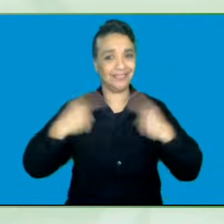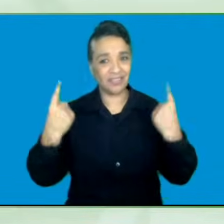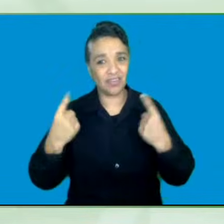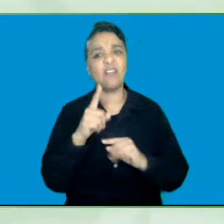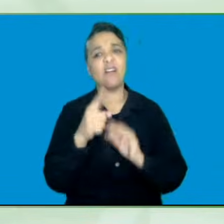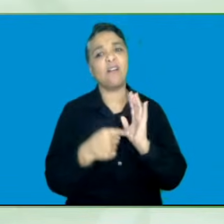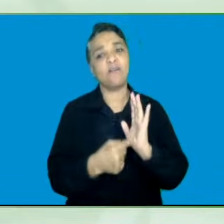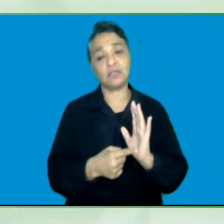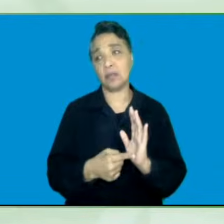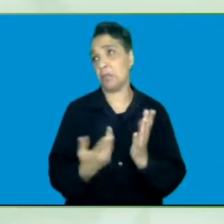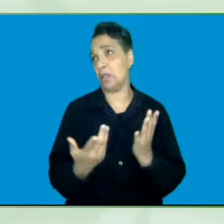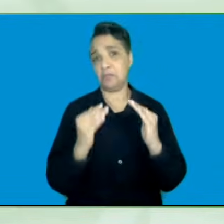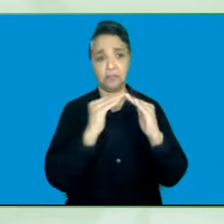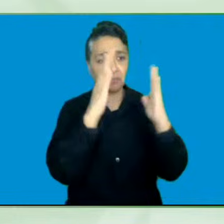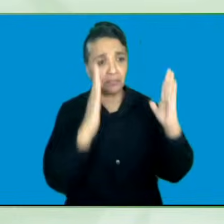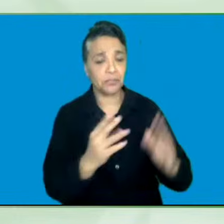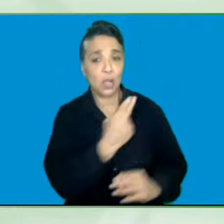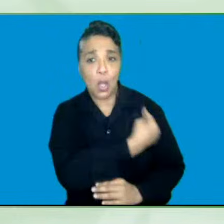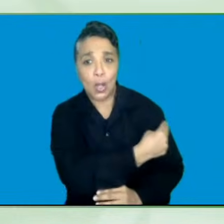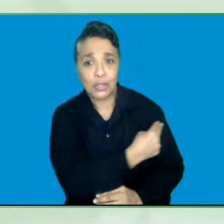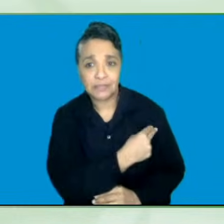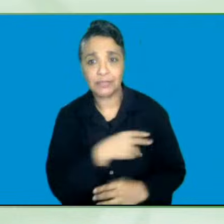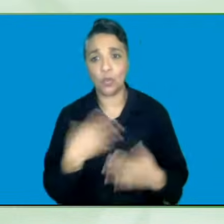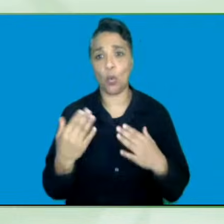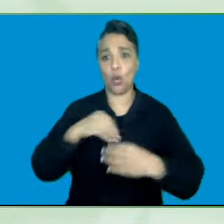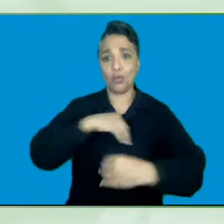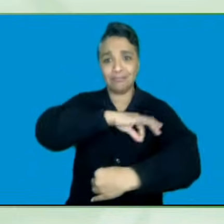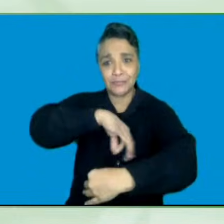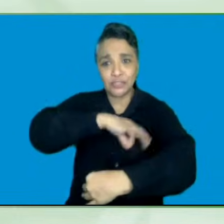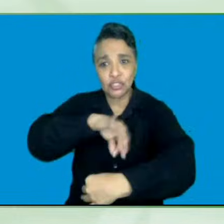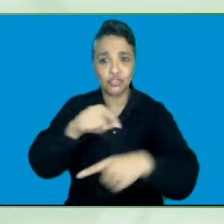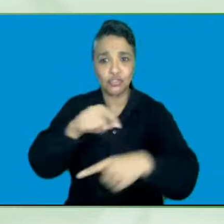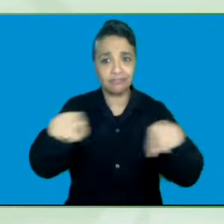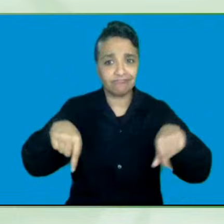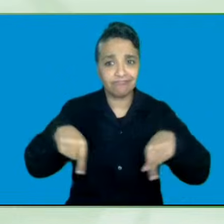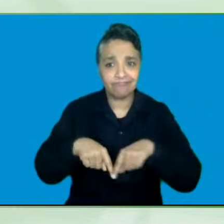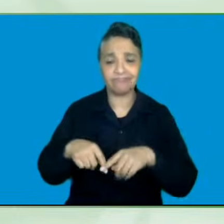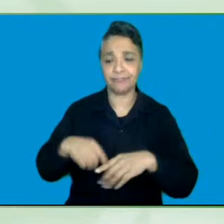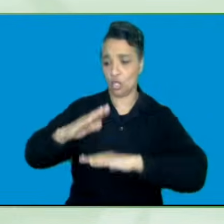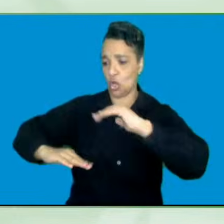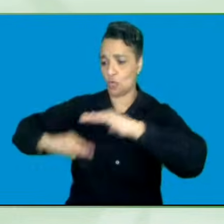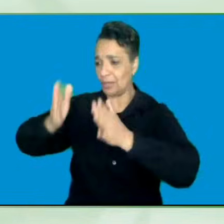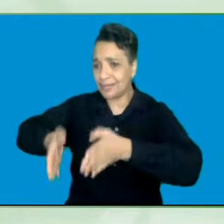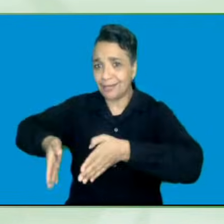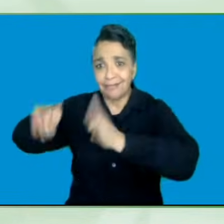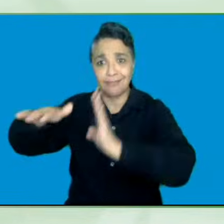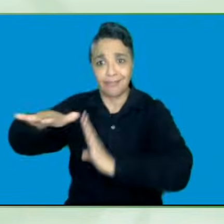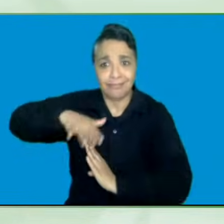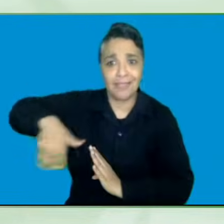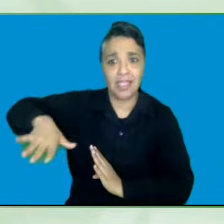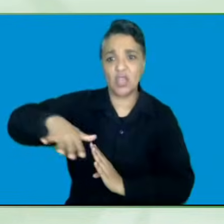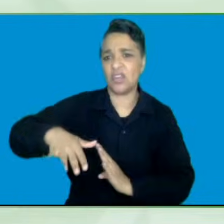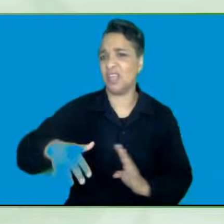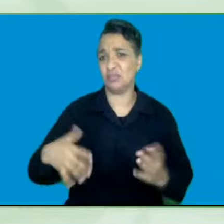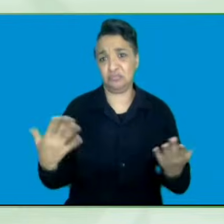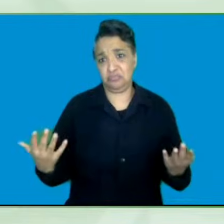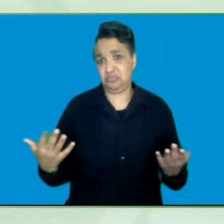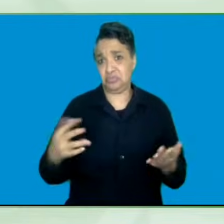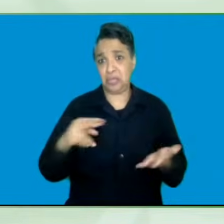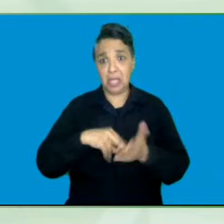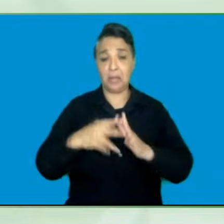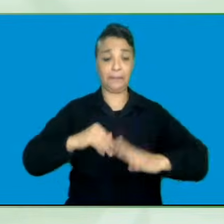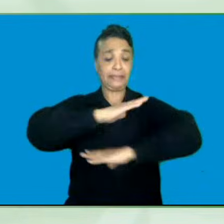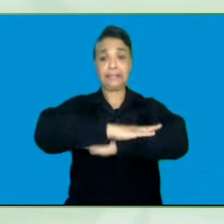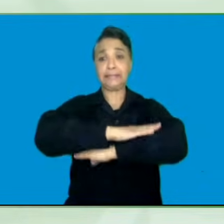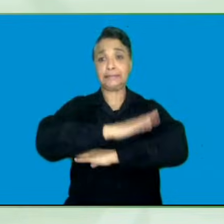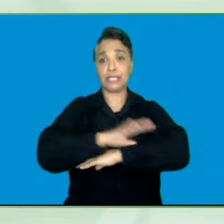be a hospital ward or a kitchen or a construction site. These are work environments where people are not necessarily working at a desk, they're